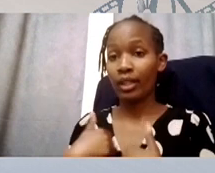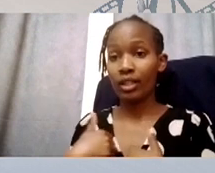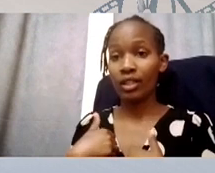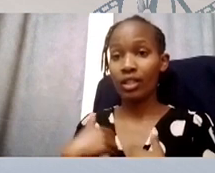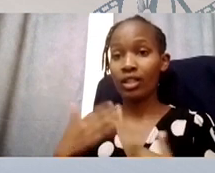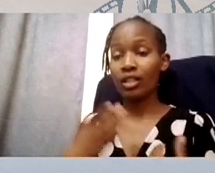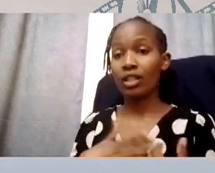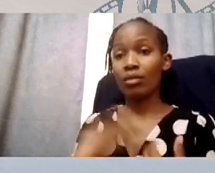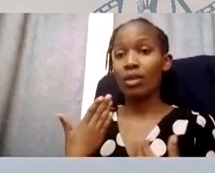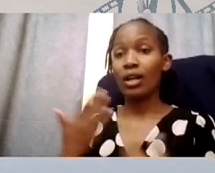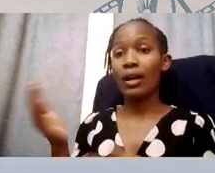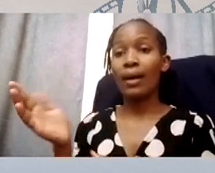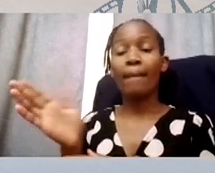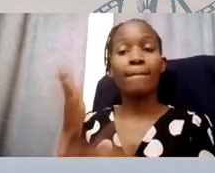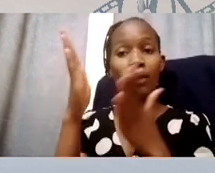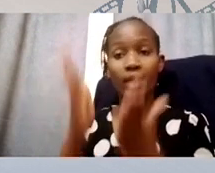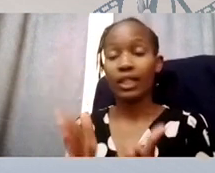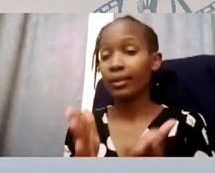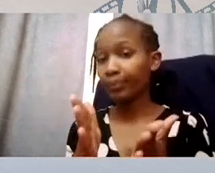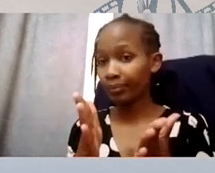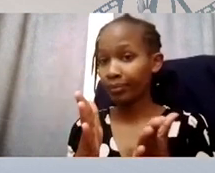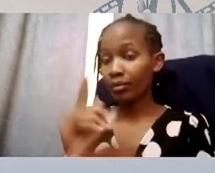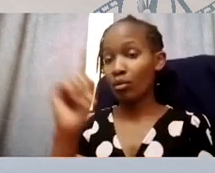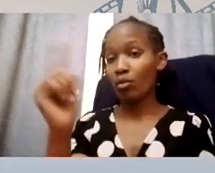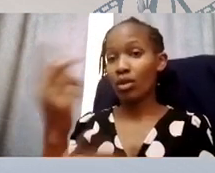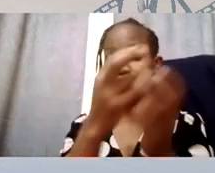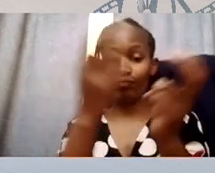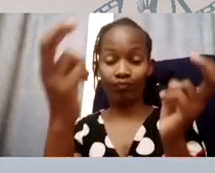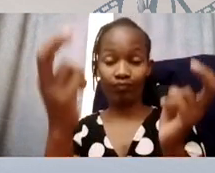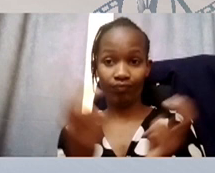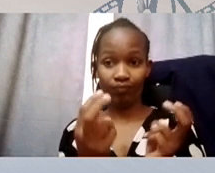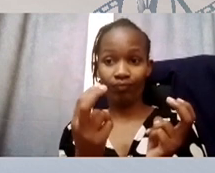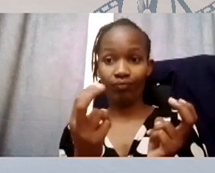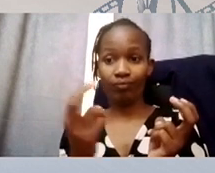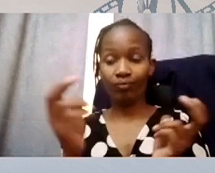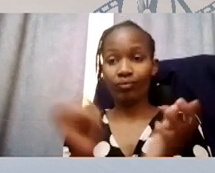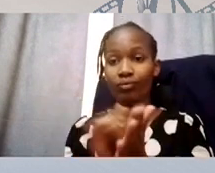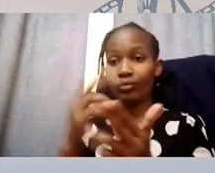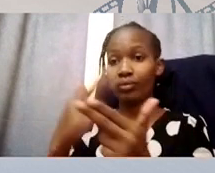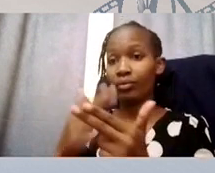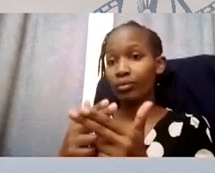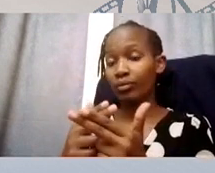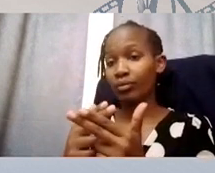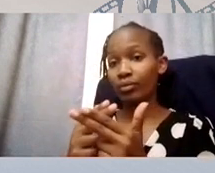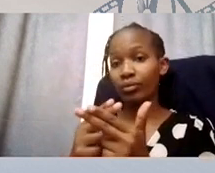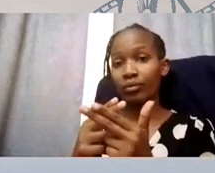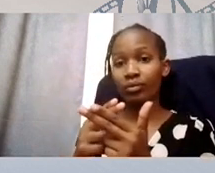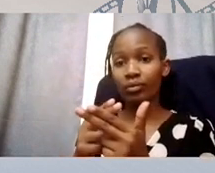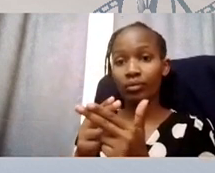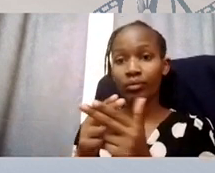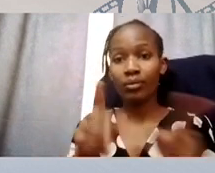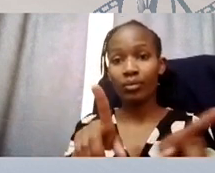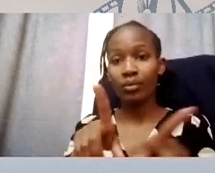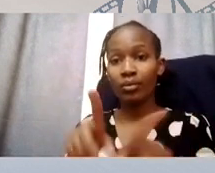ambassador as one of the panelists. And this is, of course, Madam TEGLA LOROUPE. And TEGLA is